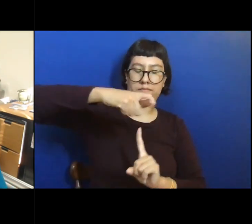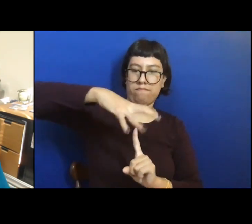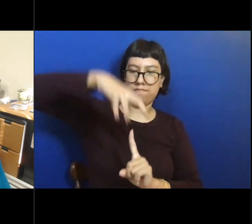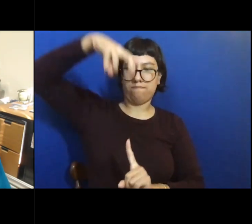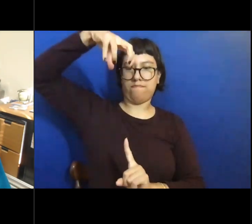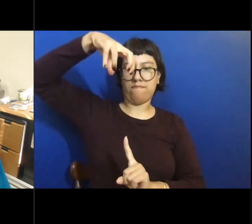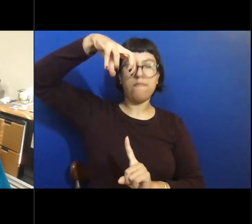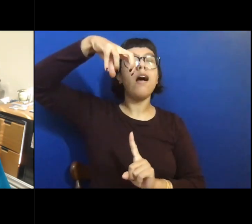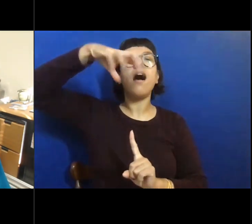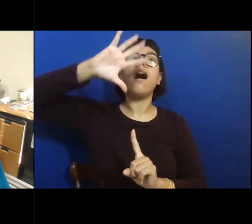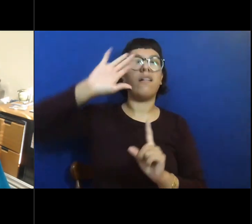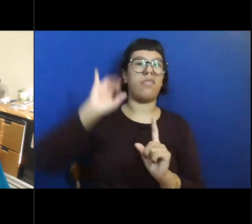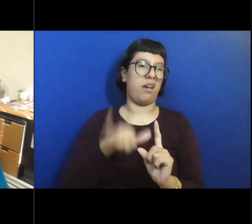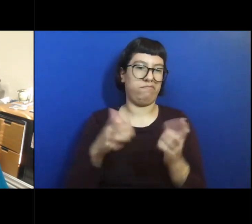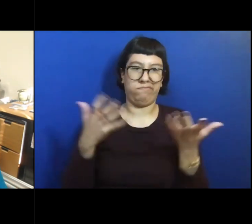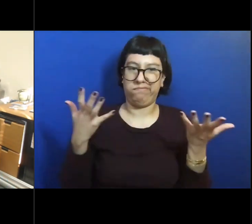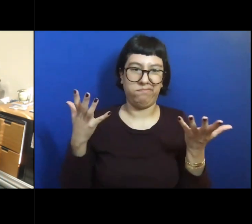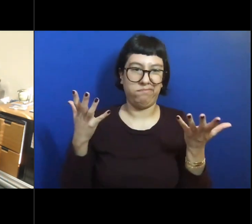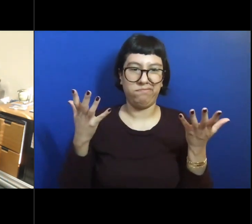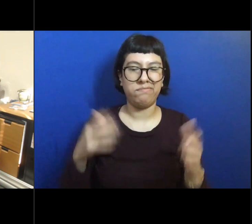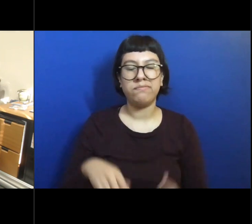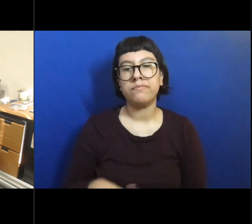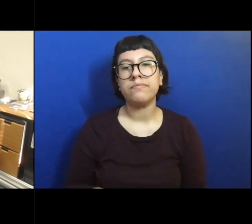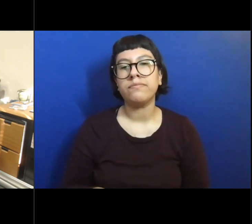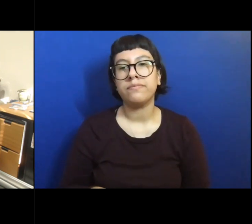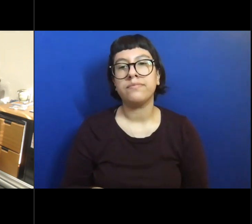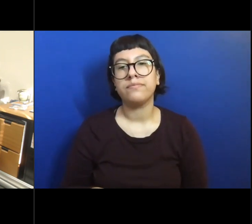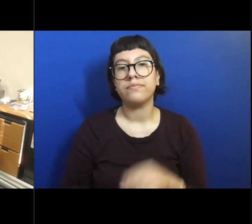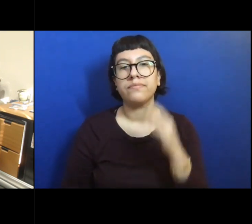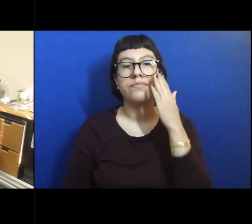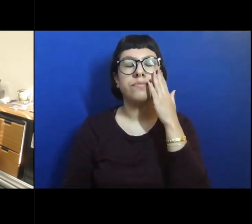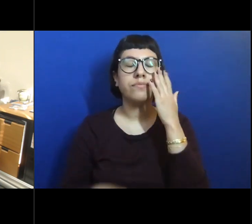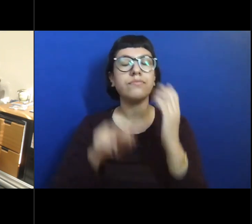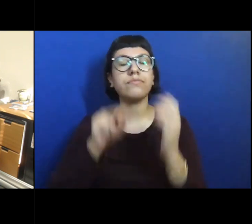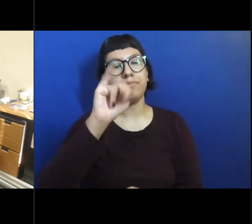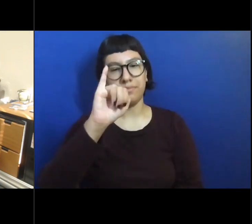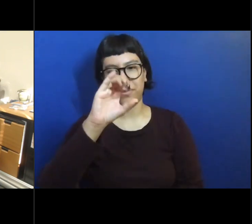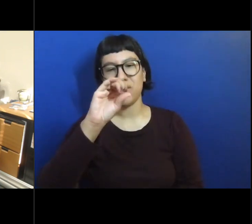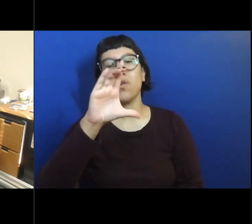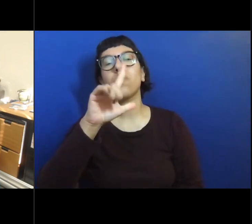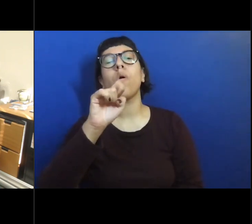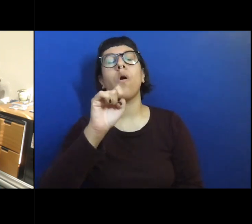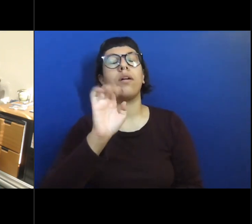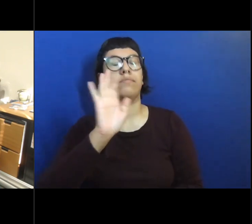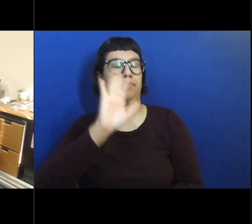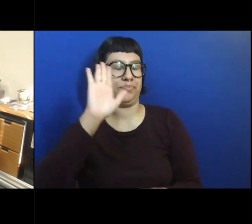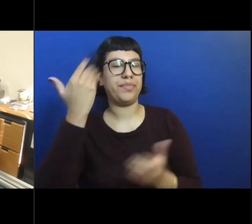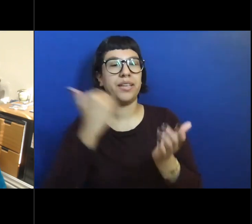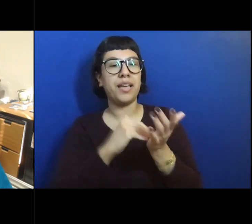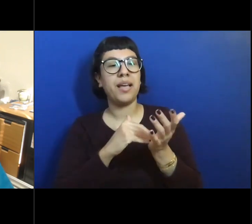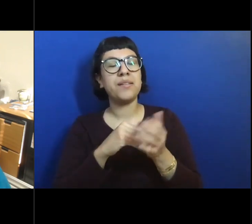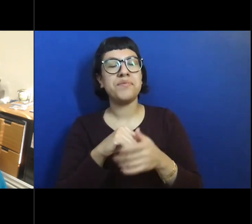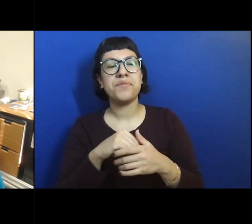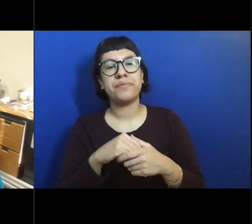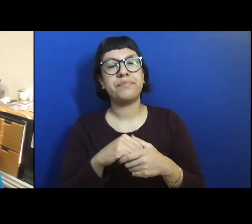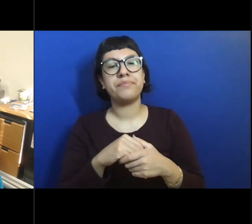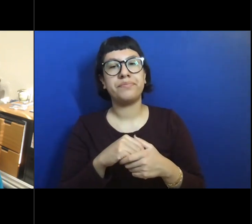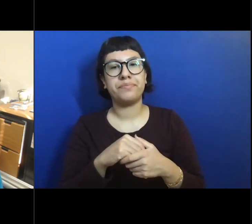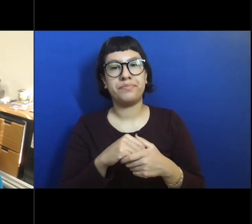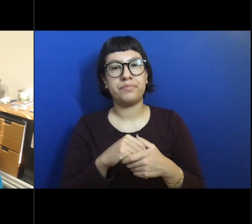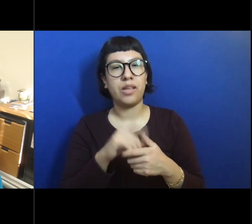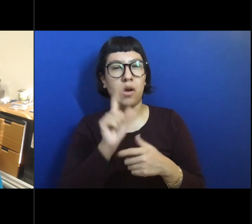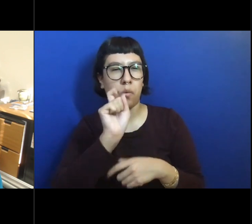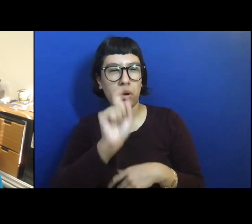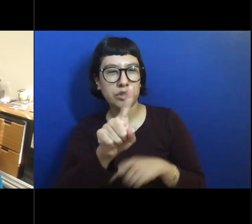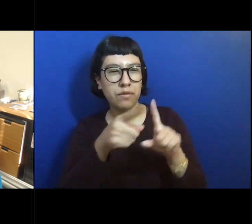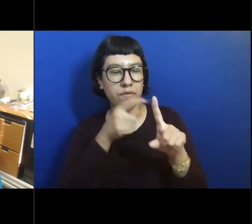radiosonde. Okay. I've got, and let me give you this, Nicole again from the chat box, giving a